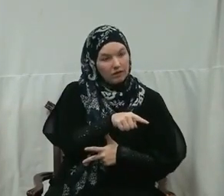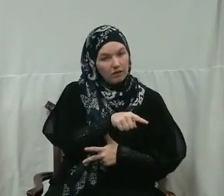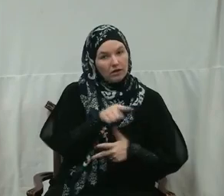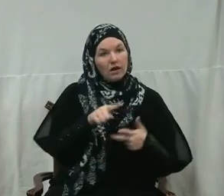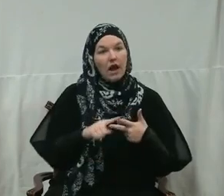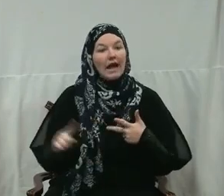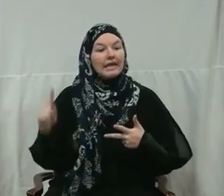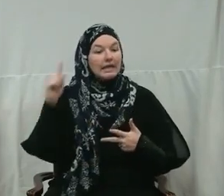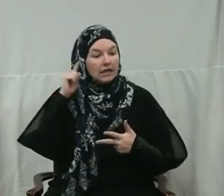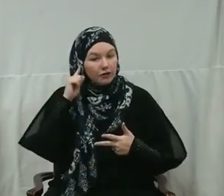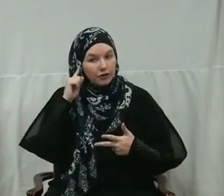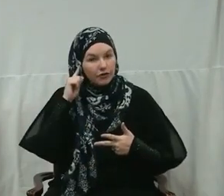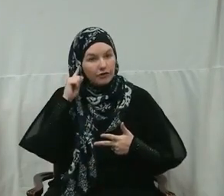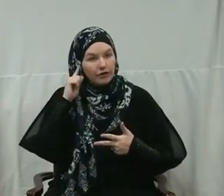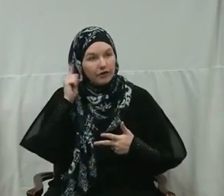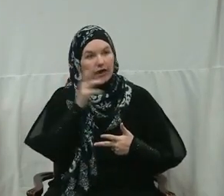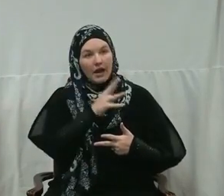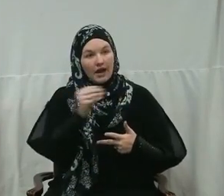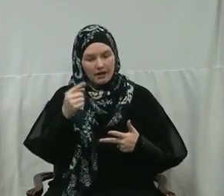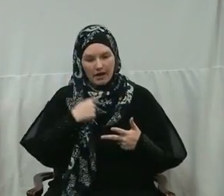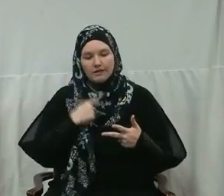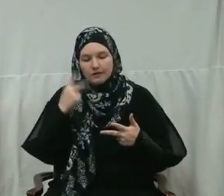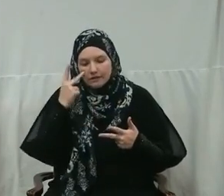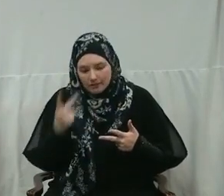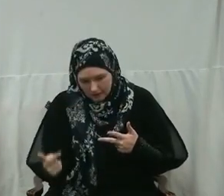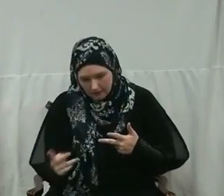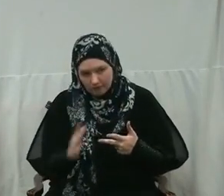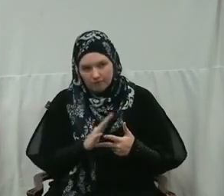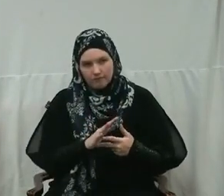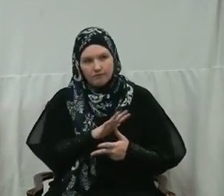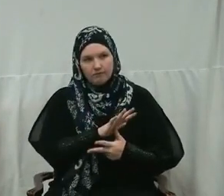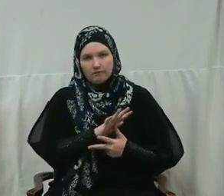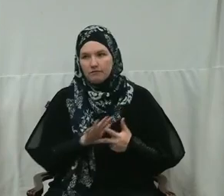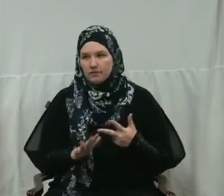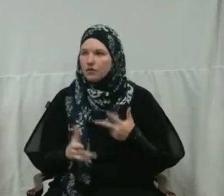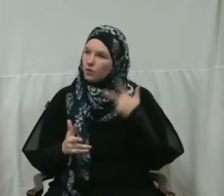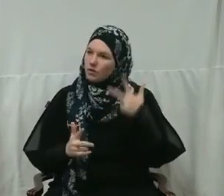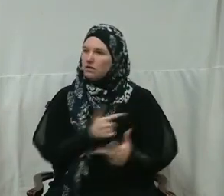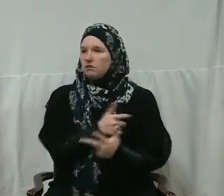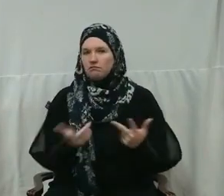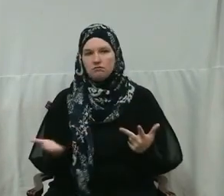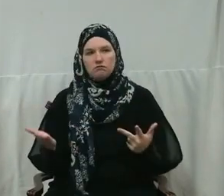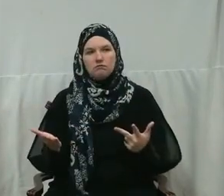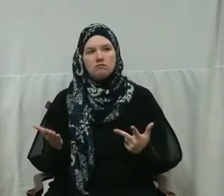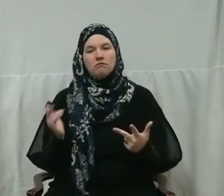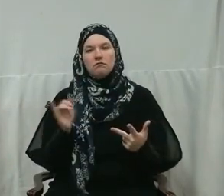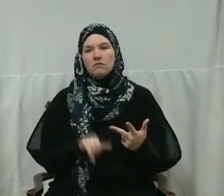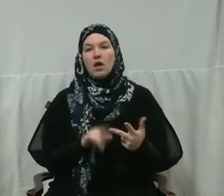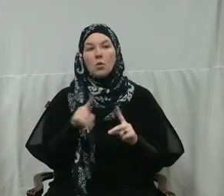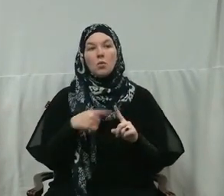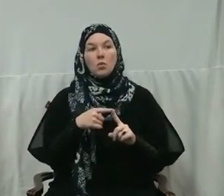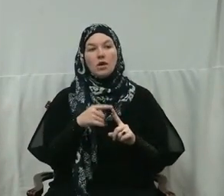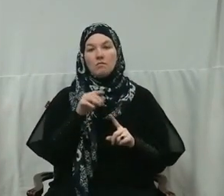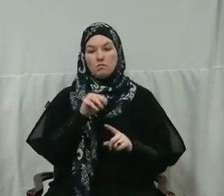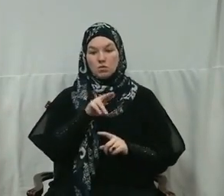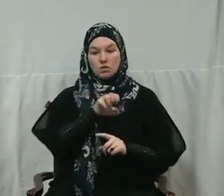I hear and I see. Those are the three words that when Moses